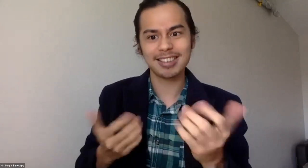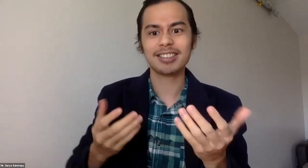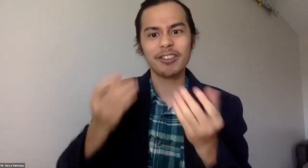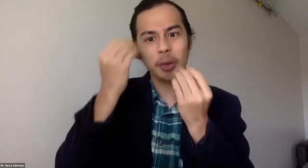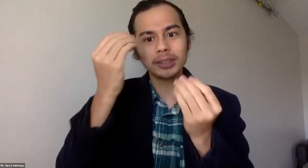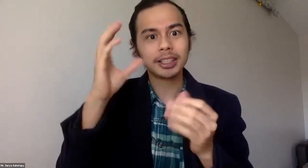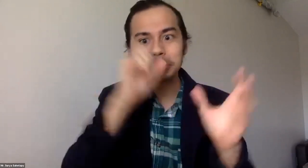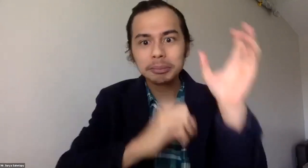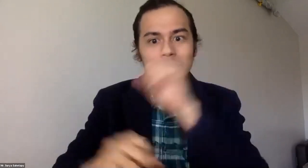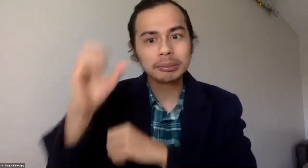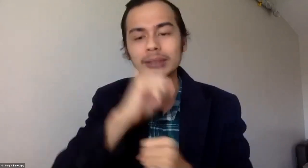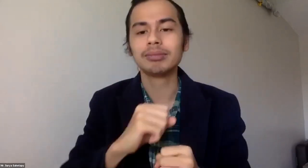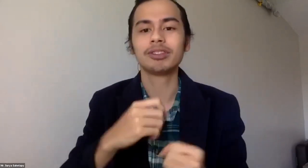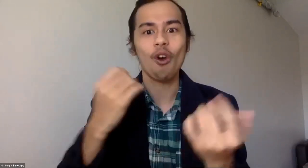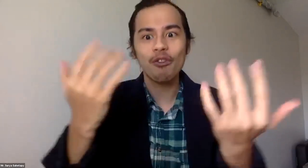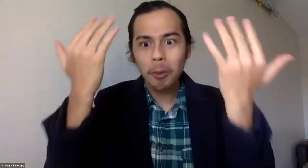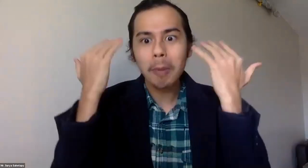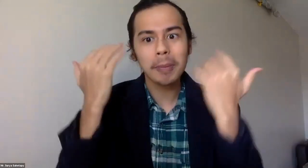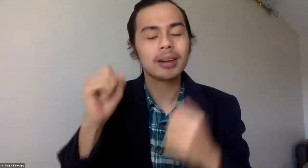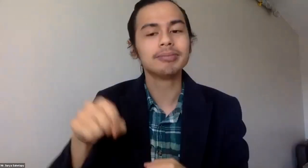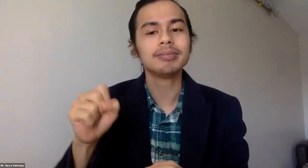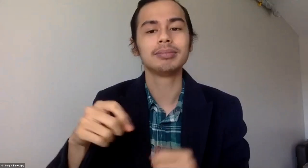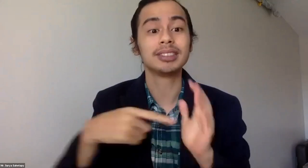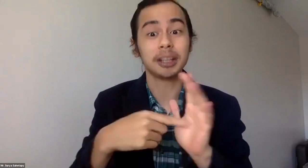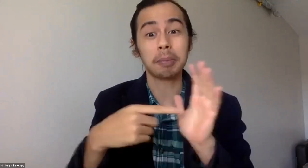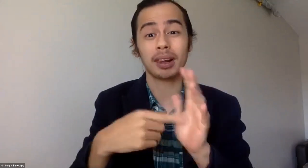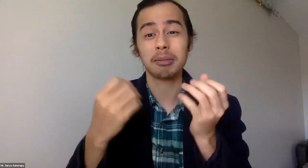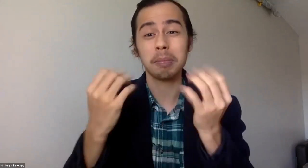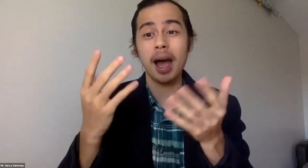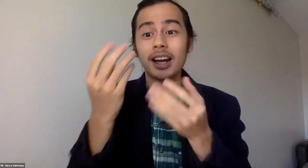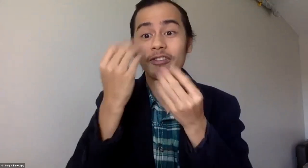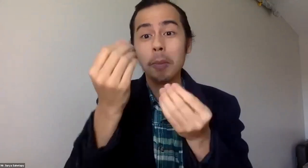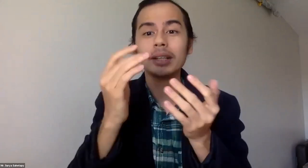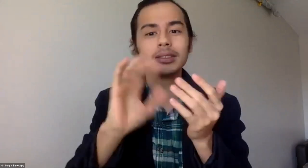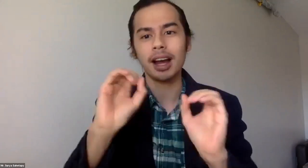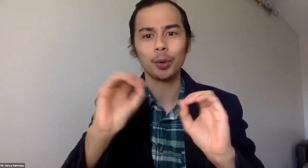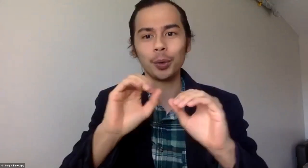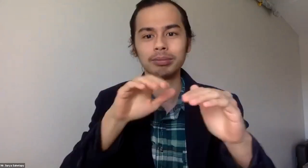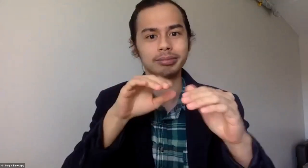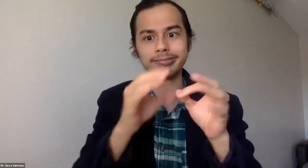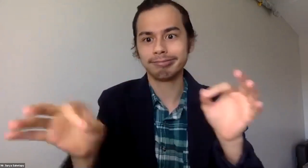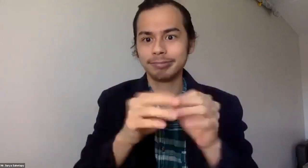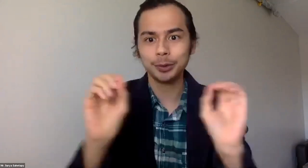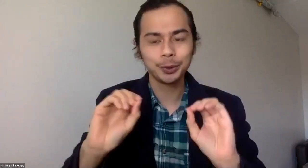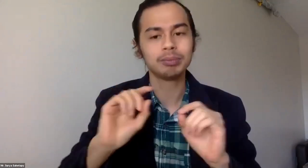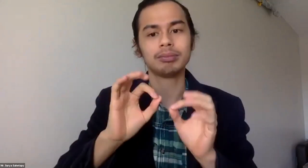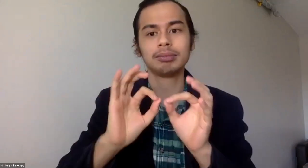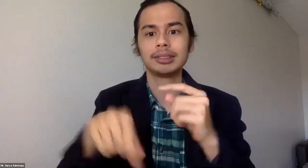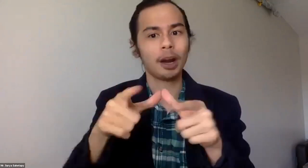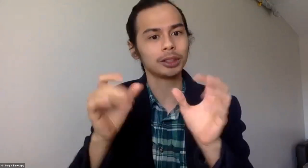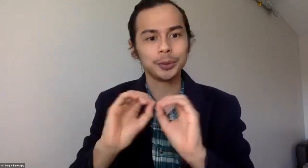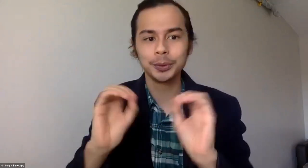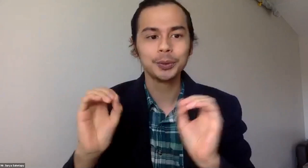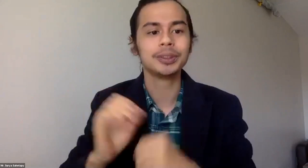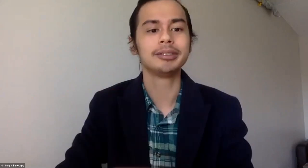to mental health, and that certainly is an issue now, but even before COVID, disabled people were often lacking